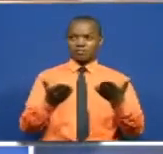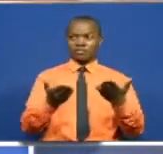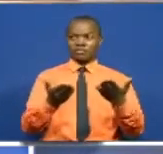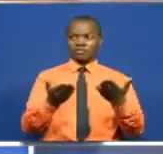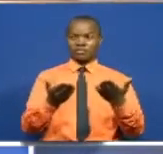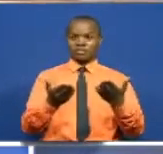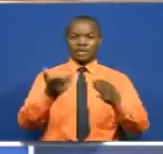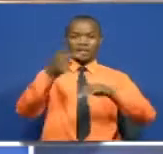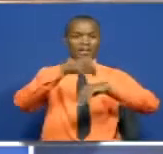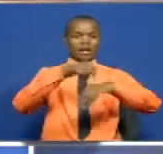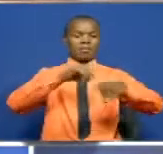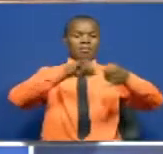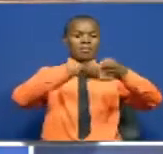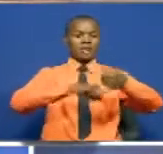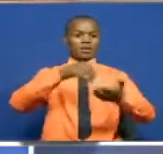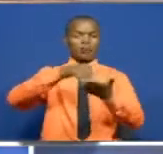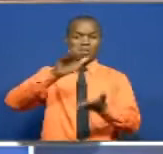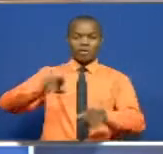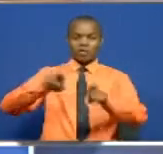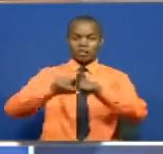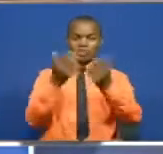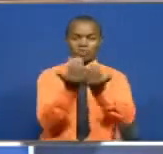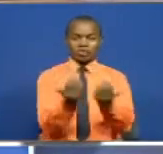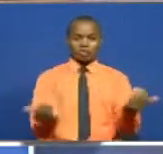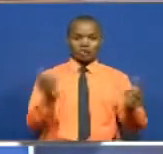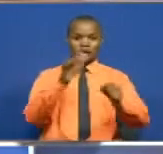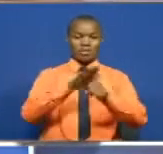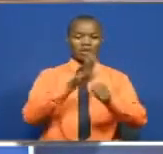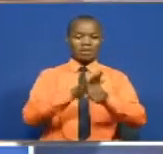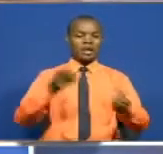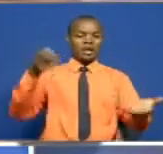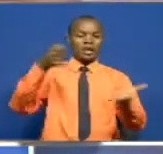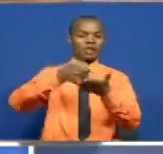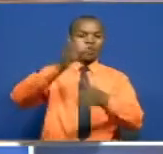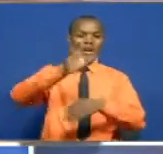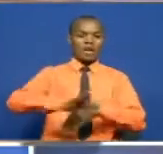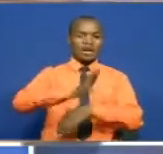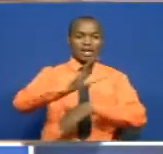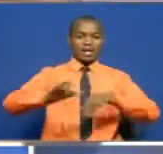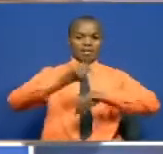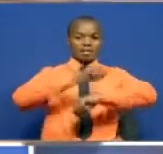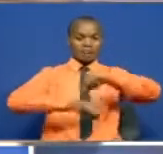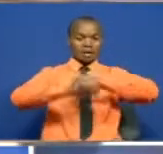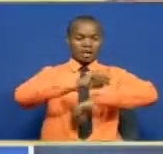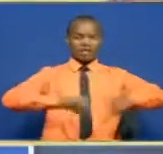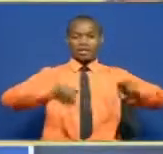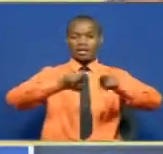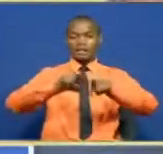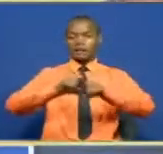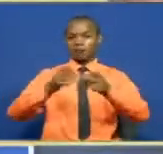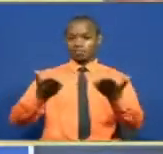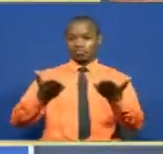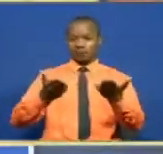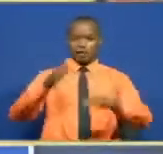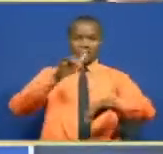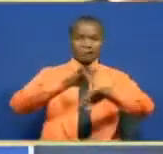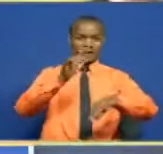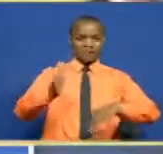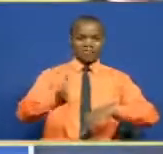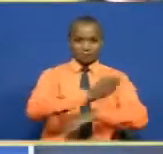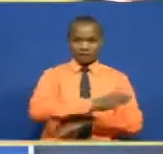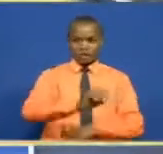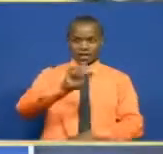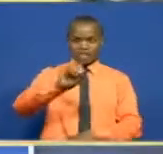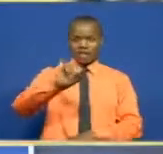early marriages, more children have been recruited into militia, sexual exploitation of young girls and boys. Elsewhere, Siaya County